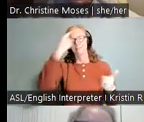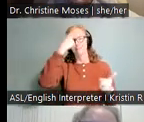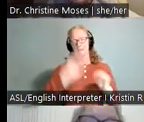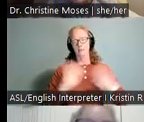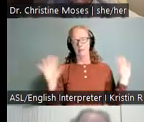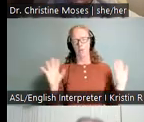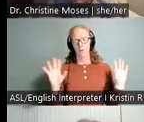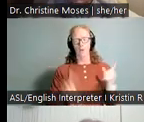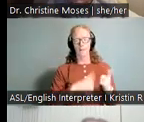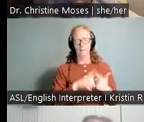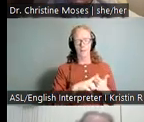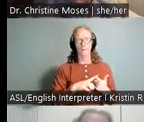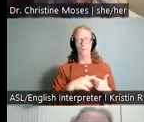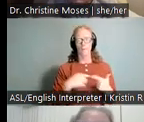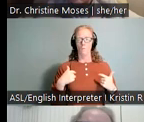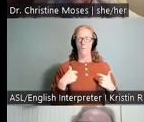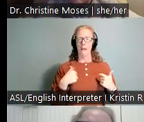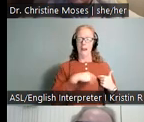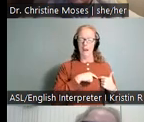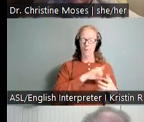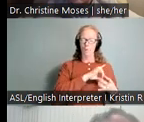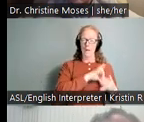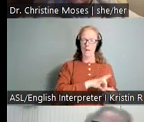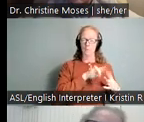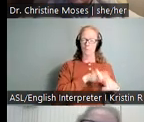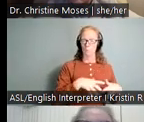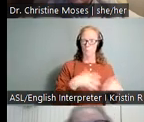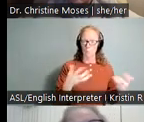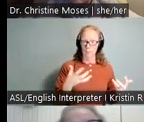heads about the fact that ours is related to,